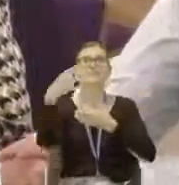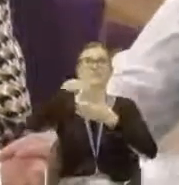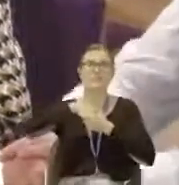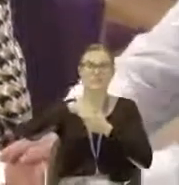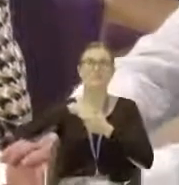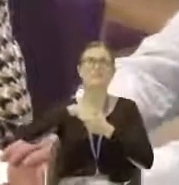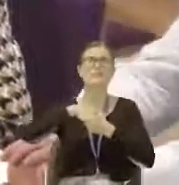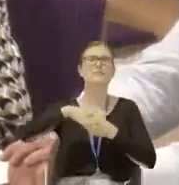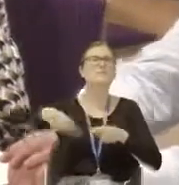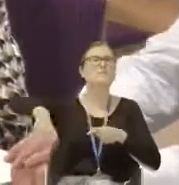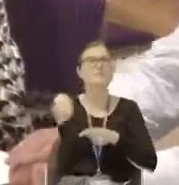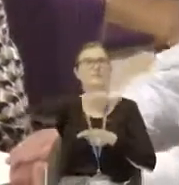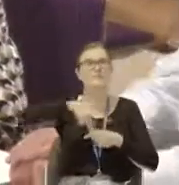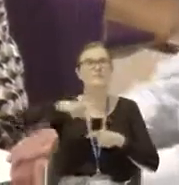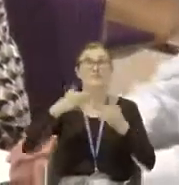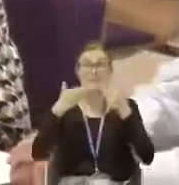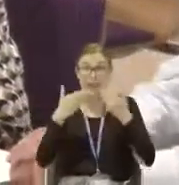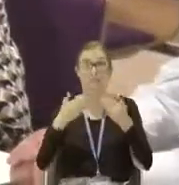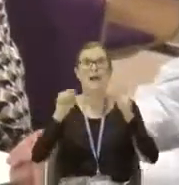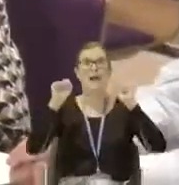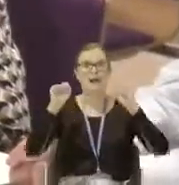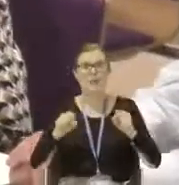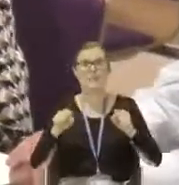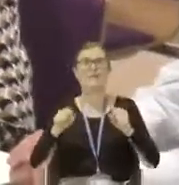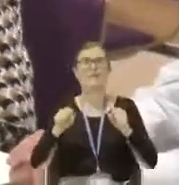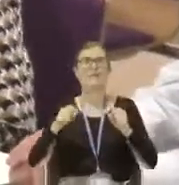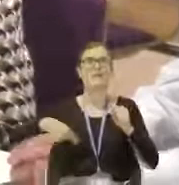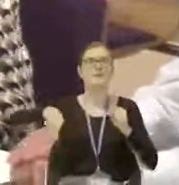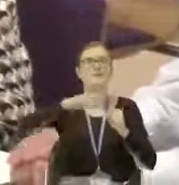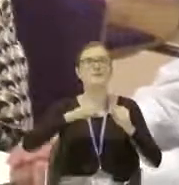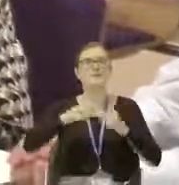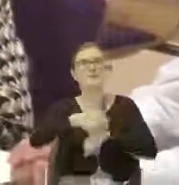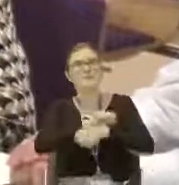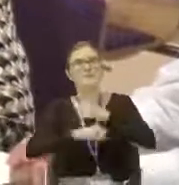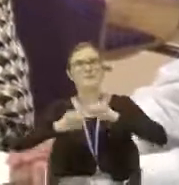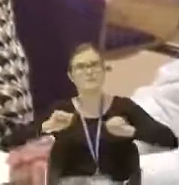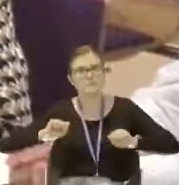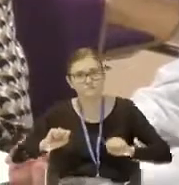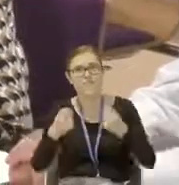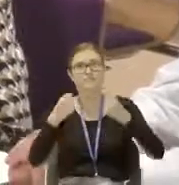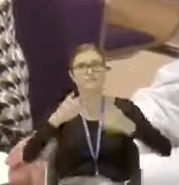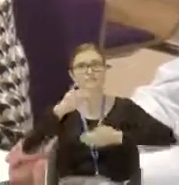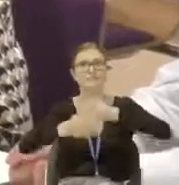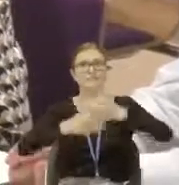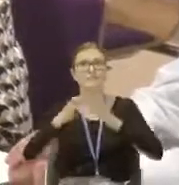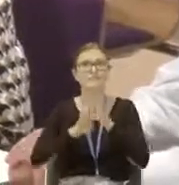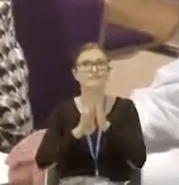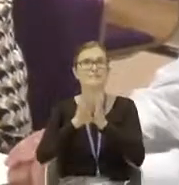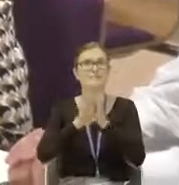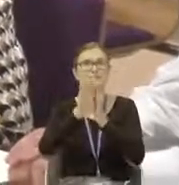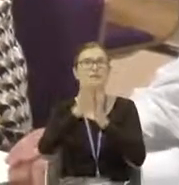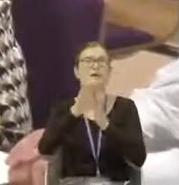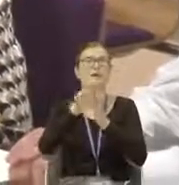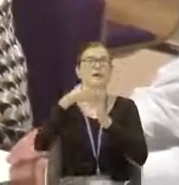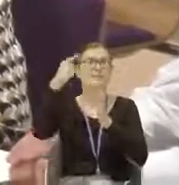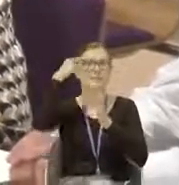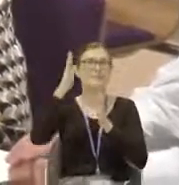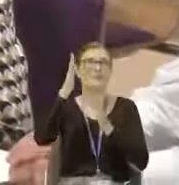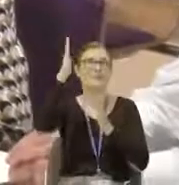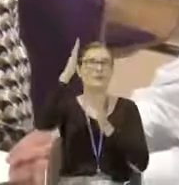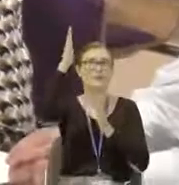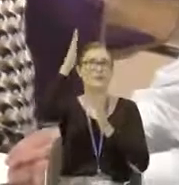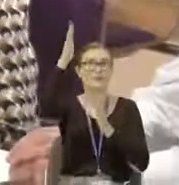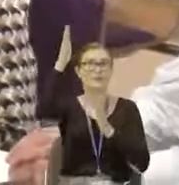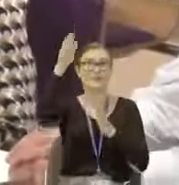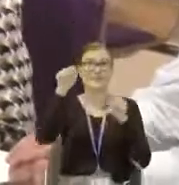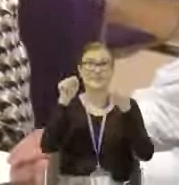agreed upon in our common agendas. But nowhere, when you Google livable cities